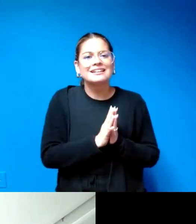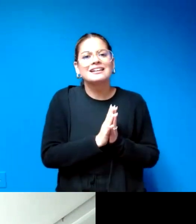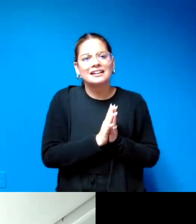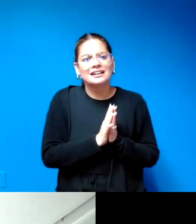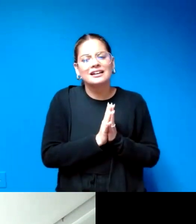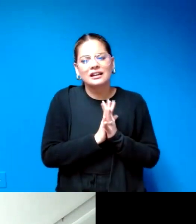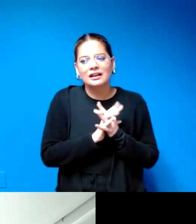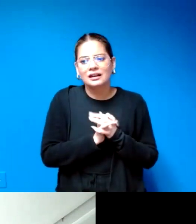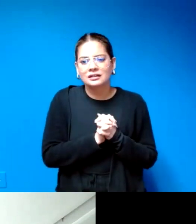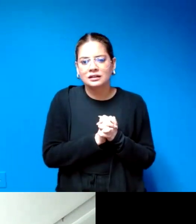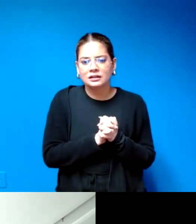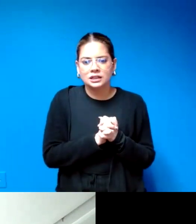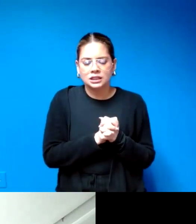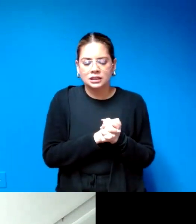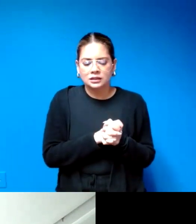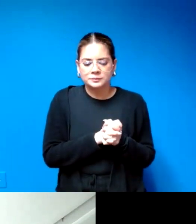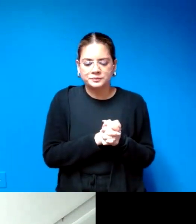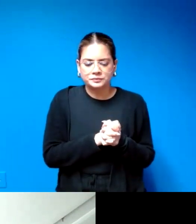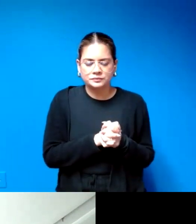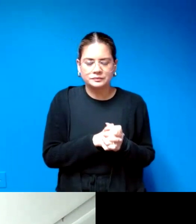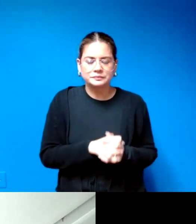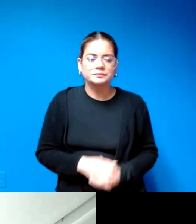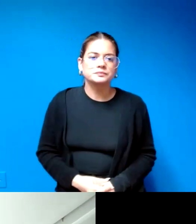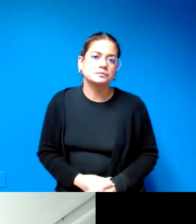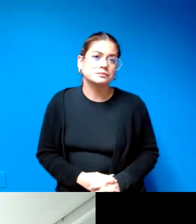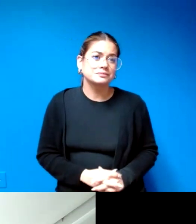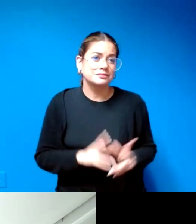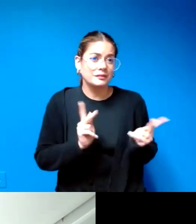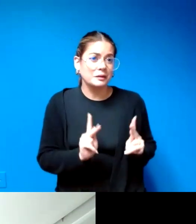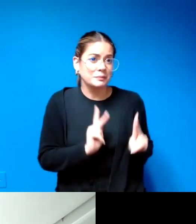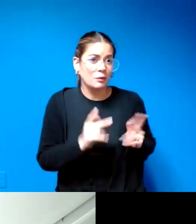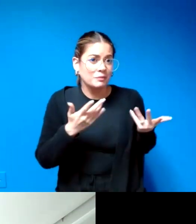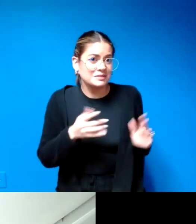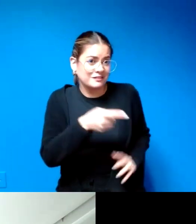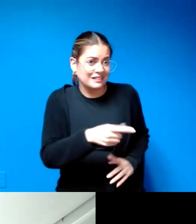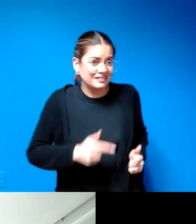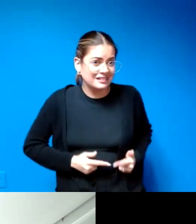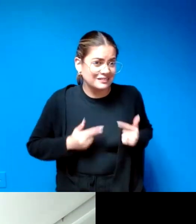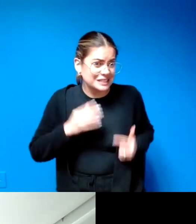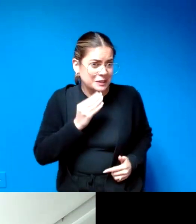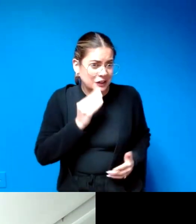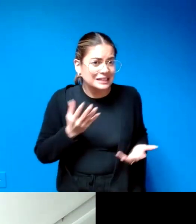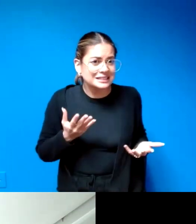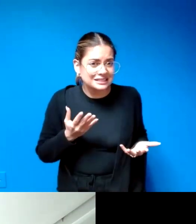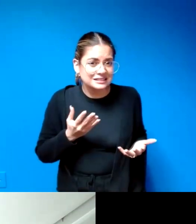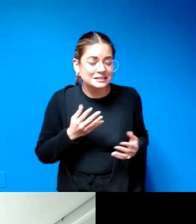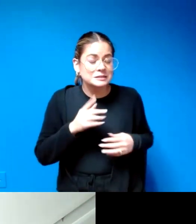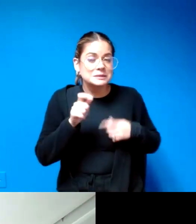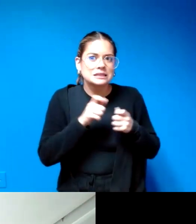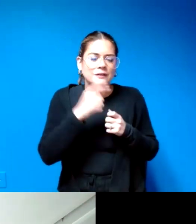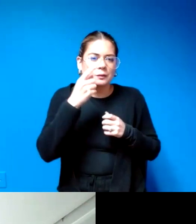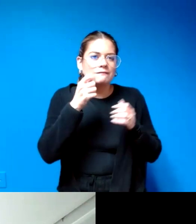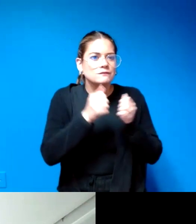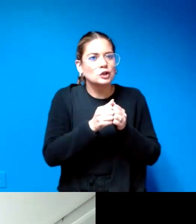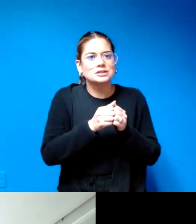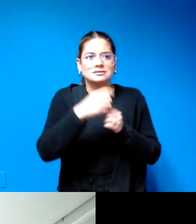I think we can think of people with lived experience, and particularly people with first episode psychosis or people